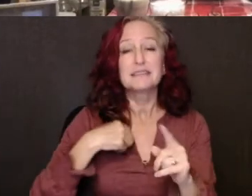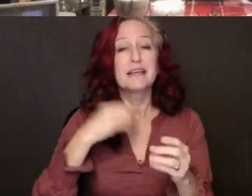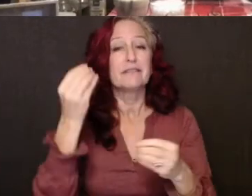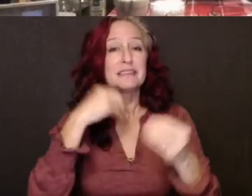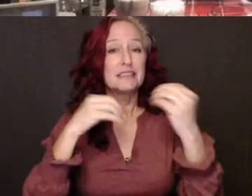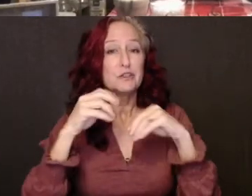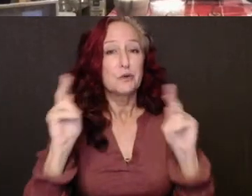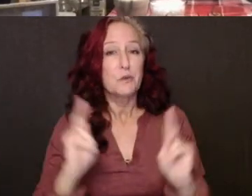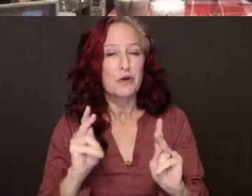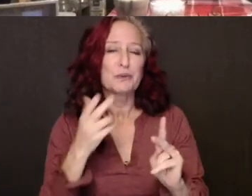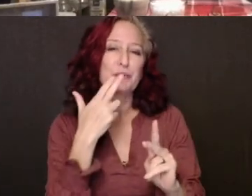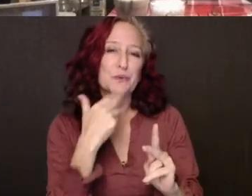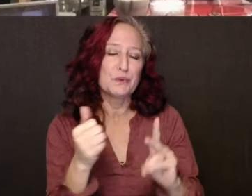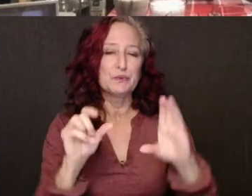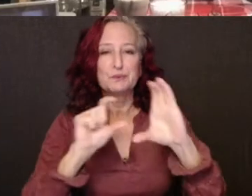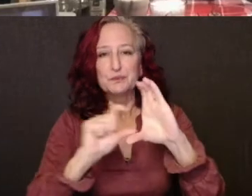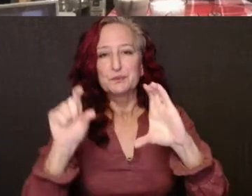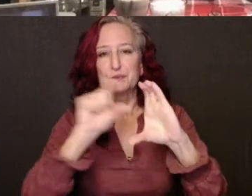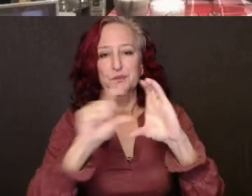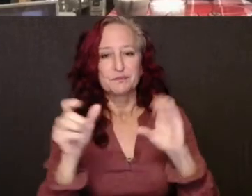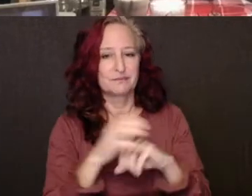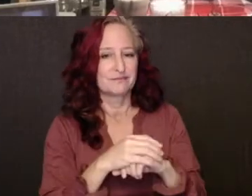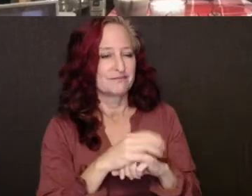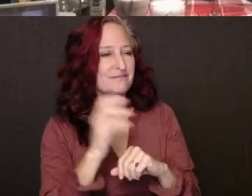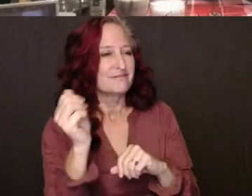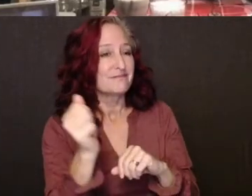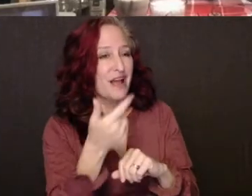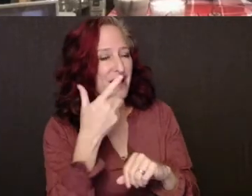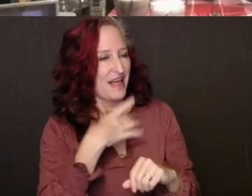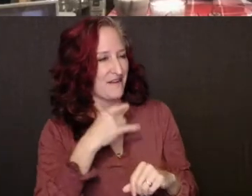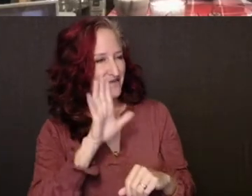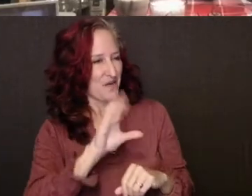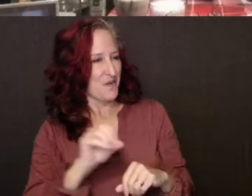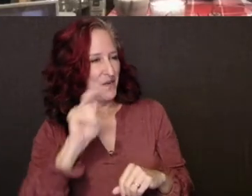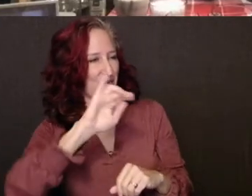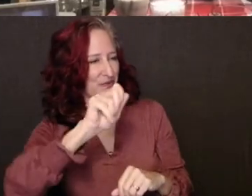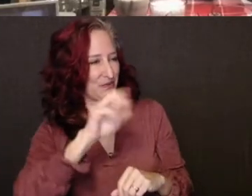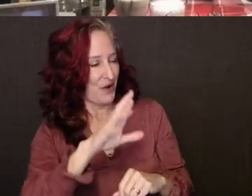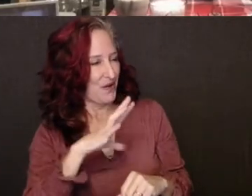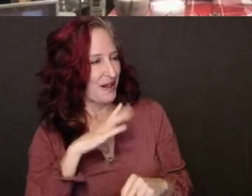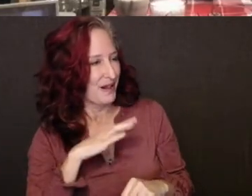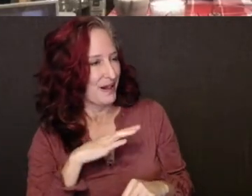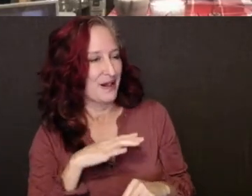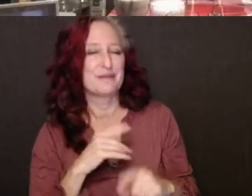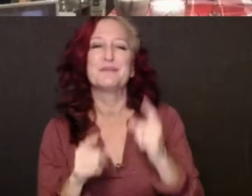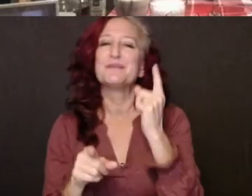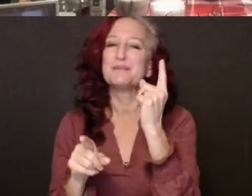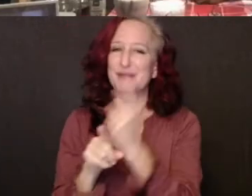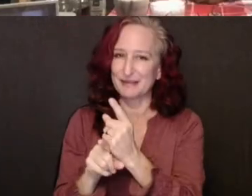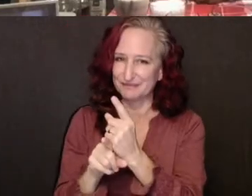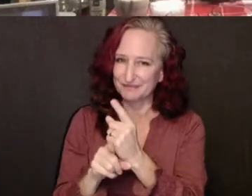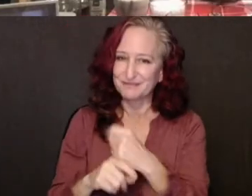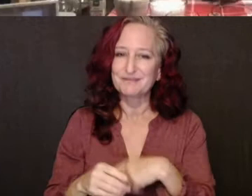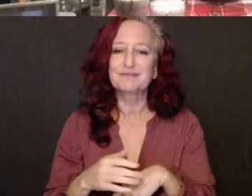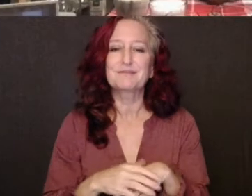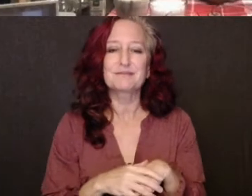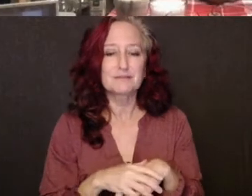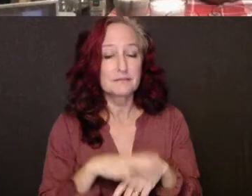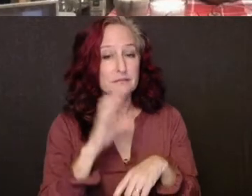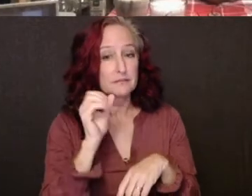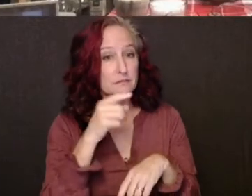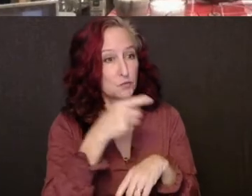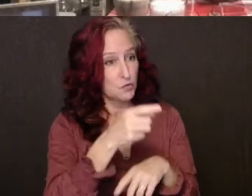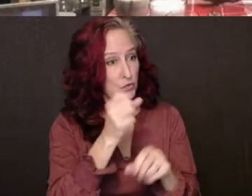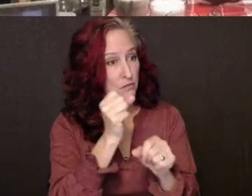after today and you're like, oh, this is just like too many things, you can just pick one and make it and eat it as a dessert, and that would be